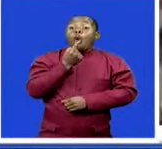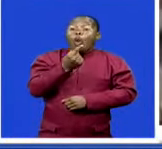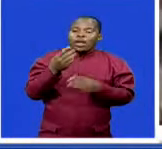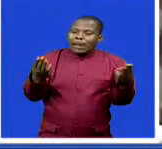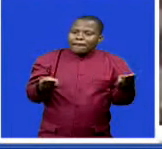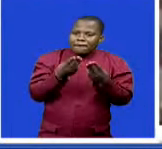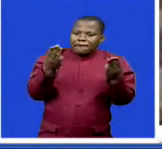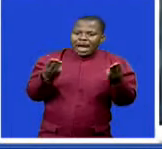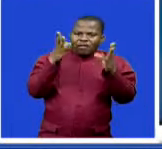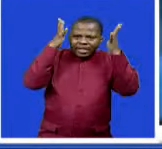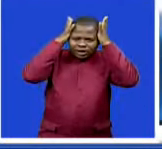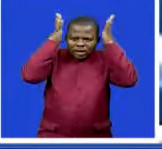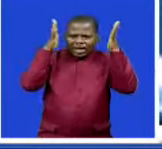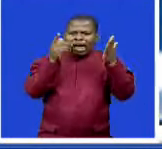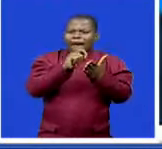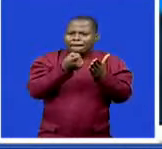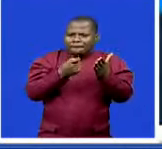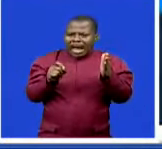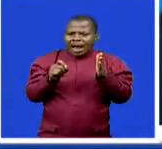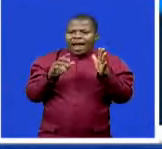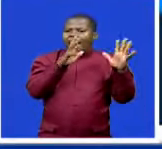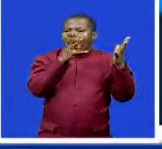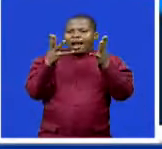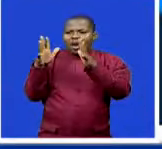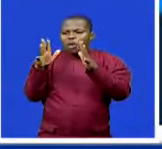hallelujah in every corner of the kingdom.